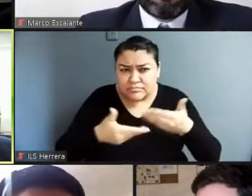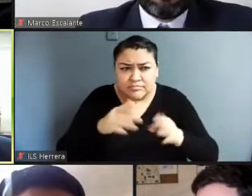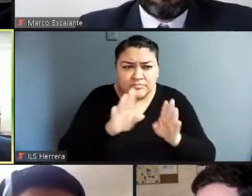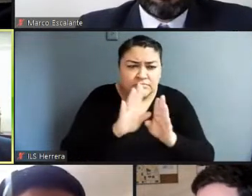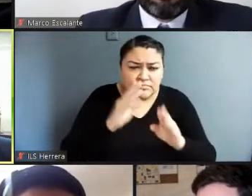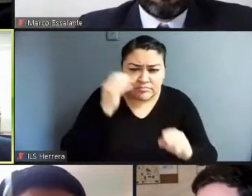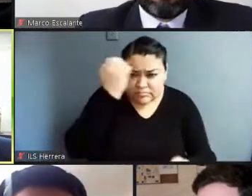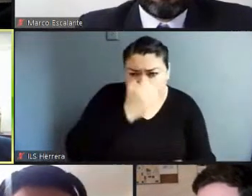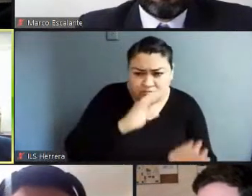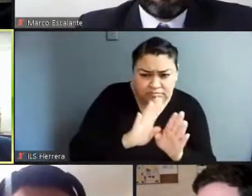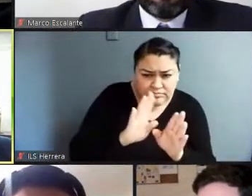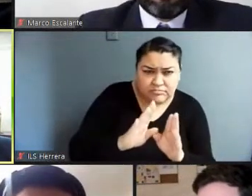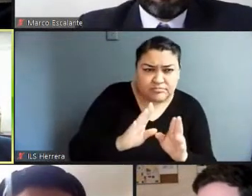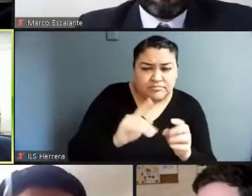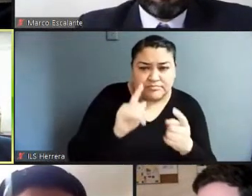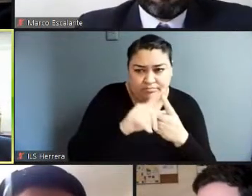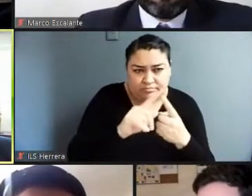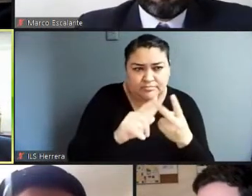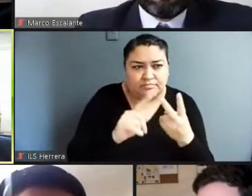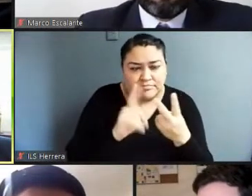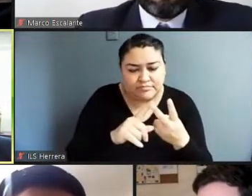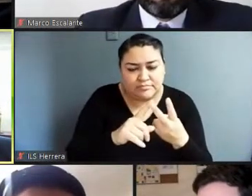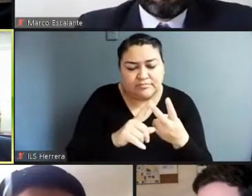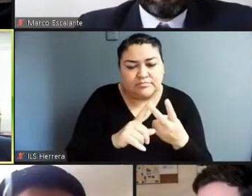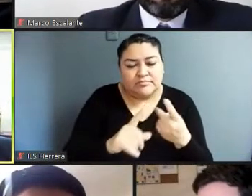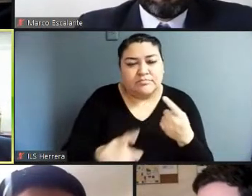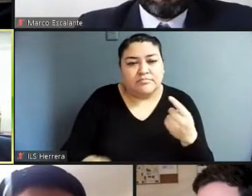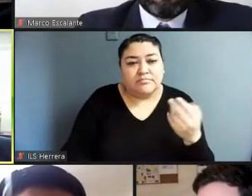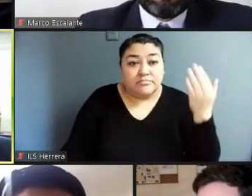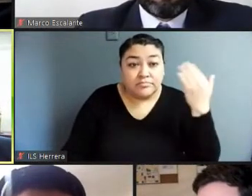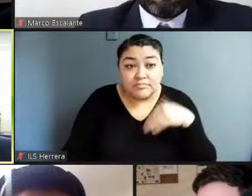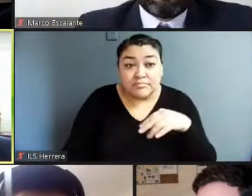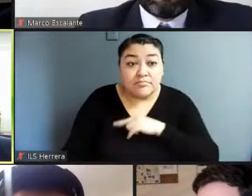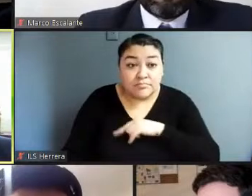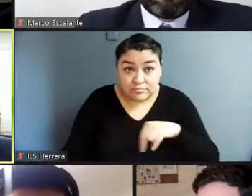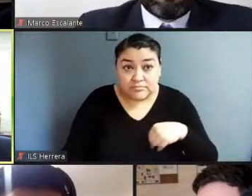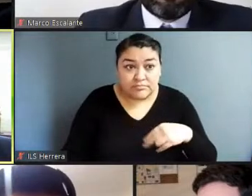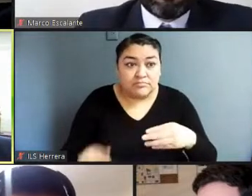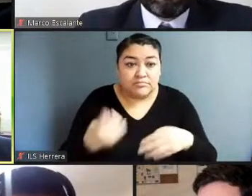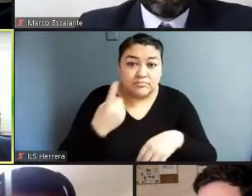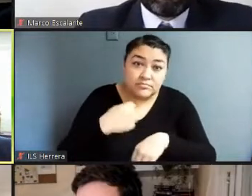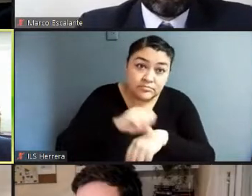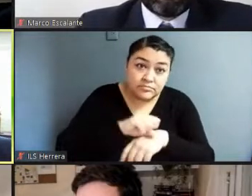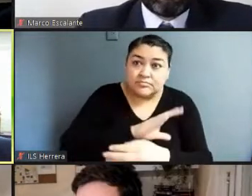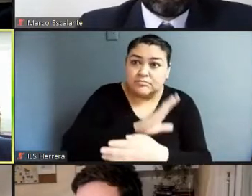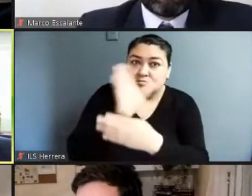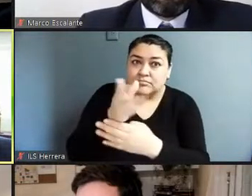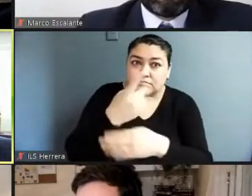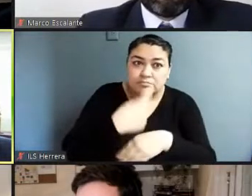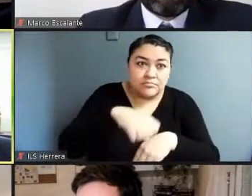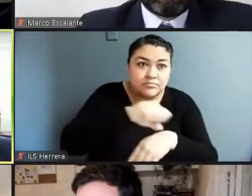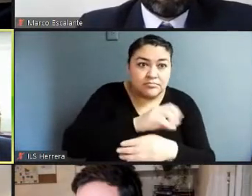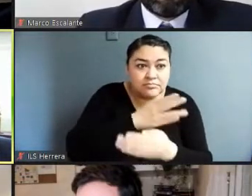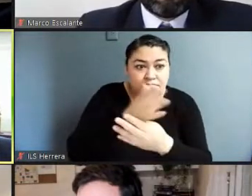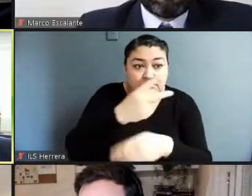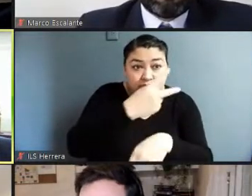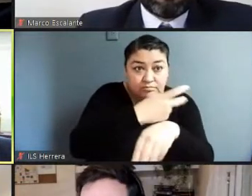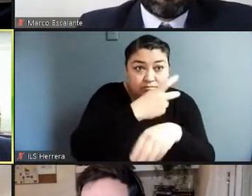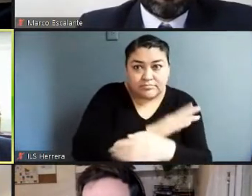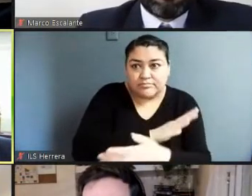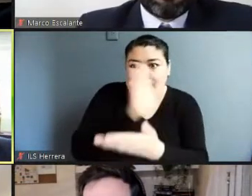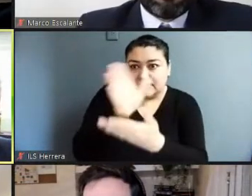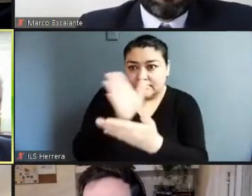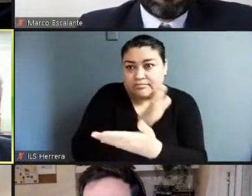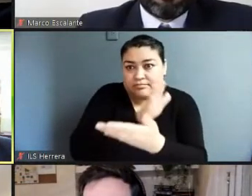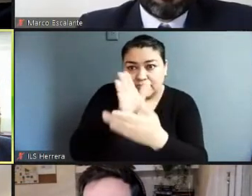so that we can teach them how to work and make diagnoses. We visit the community on a weekly basis